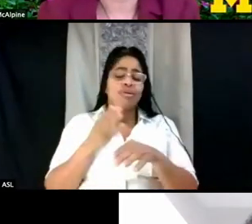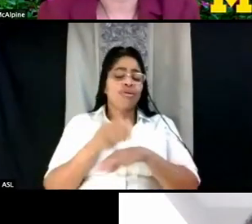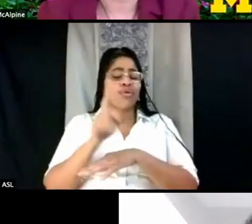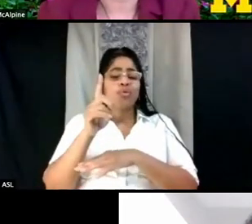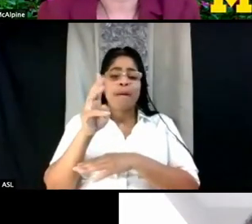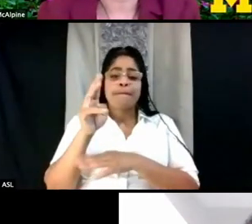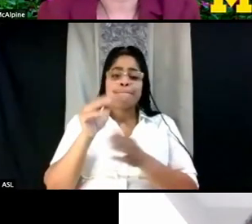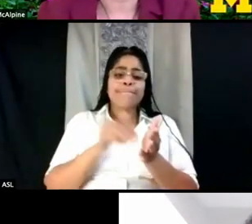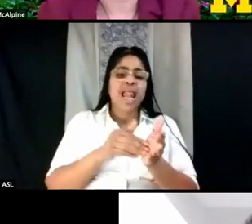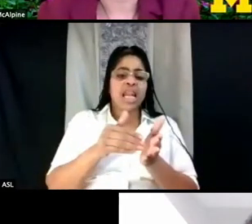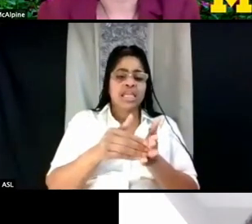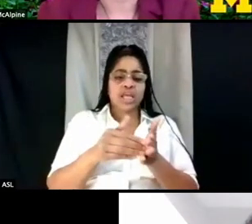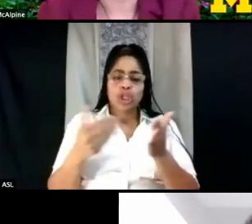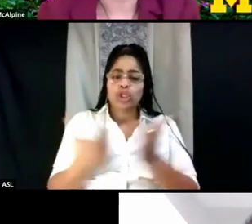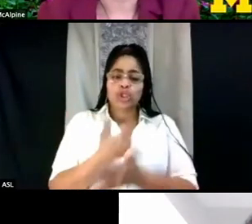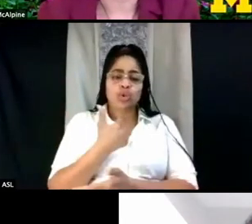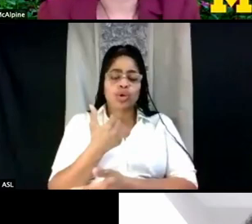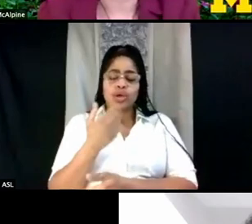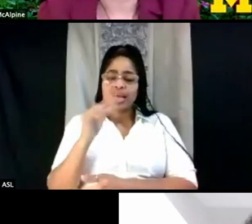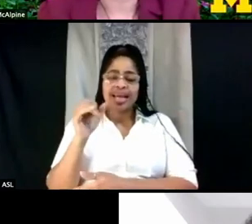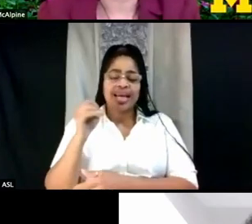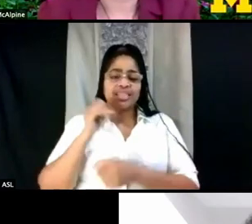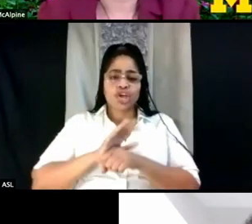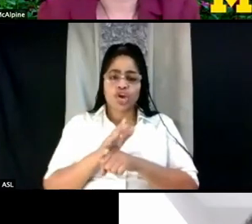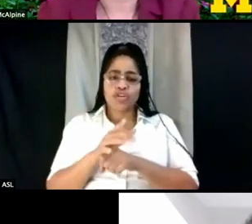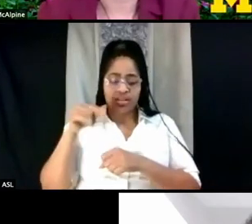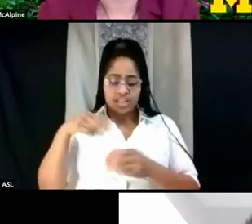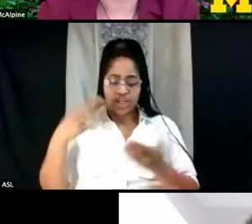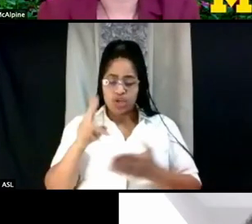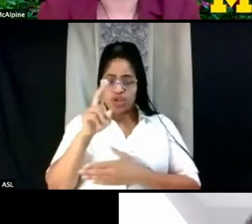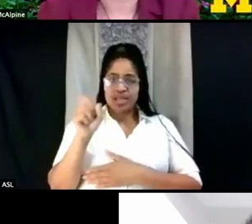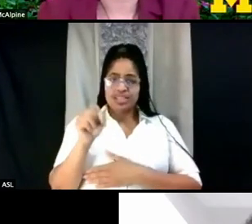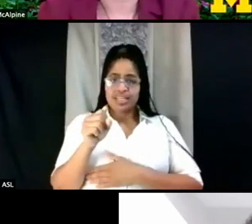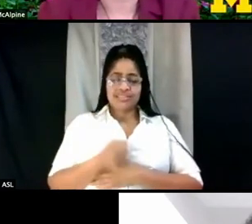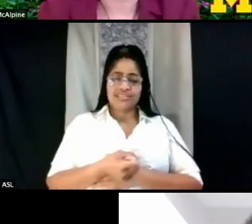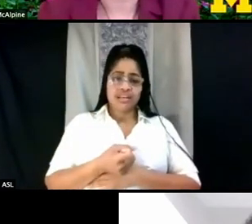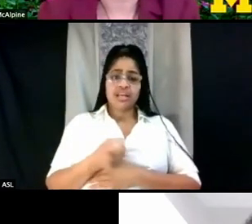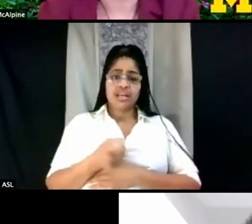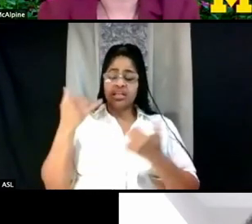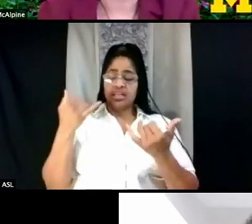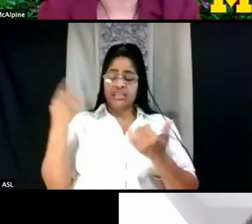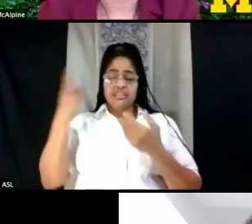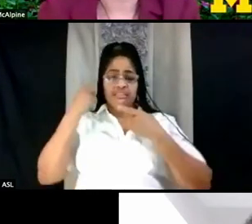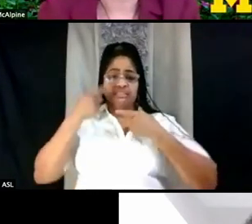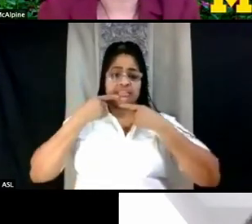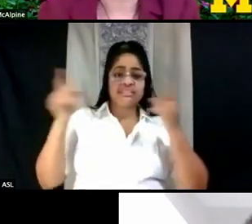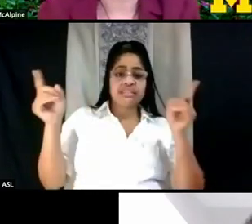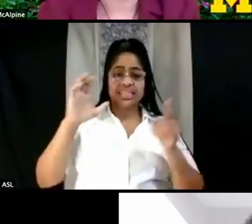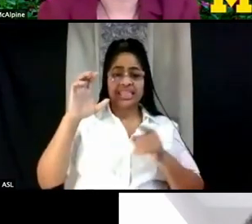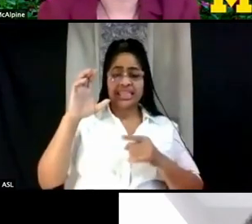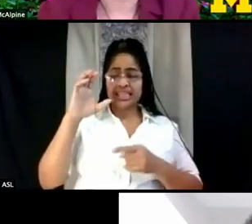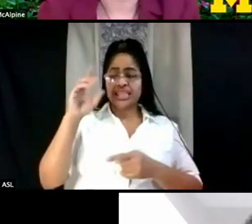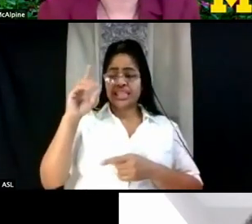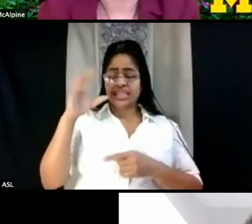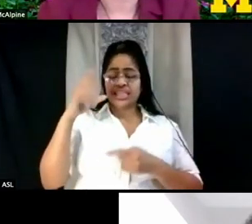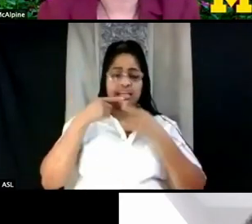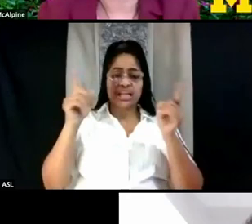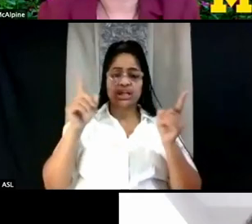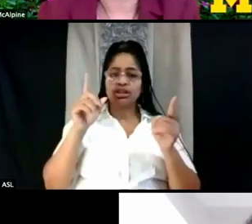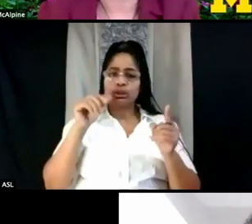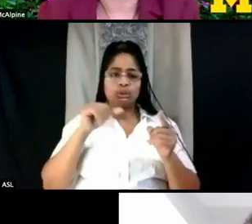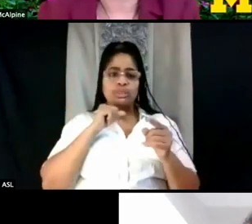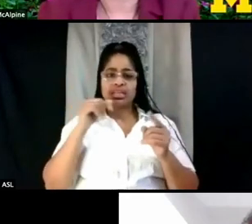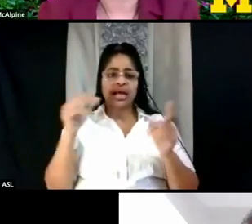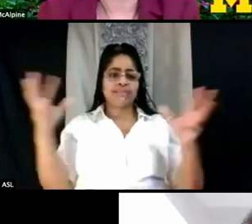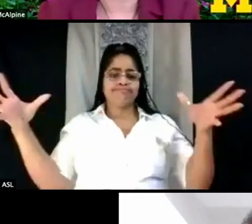in the United States. Earlier this week, the CDC advised against holiday travel and gatherings outside of your immediate